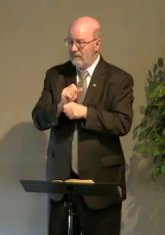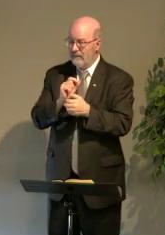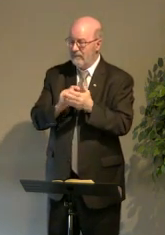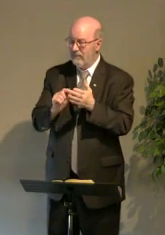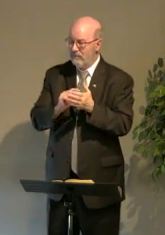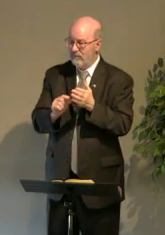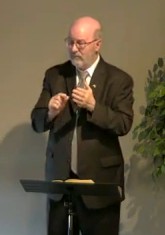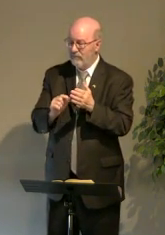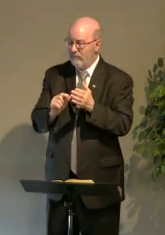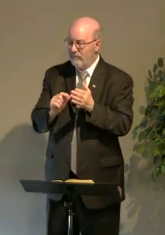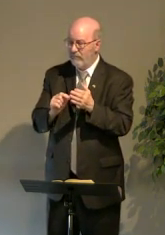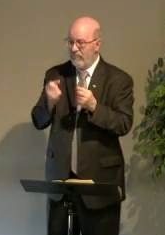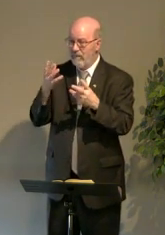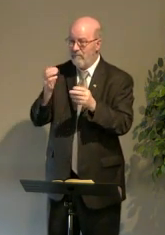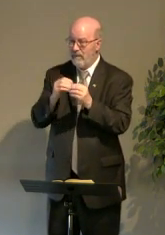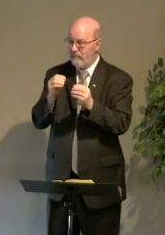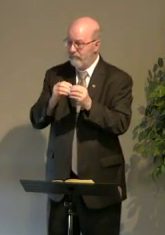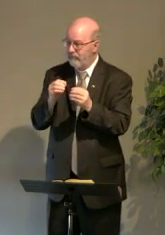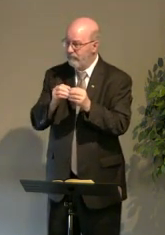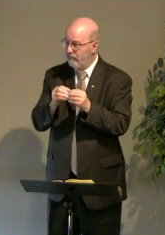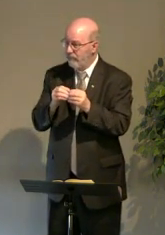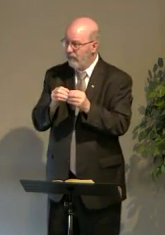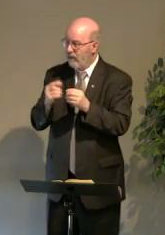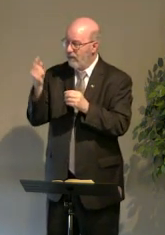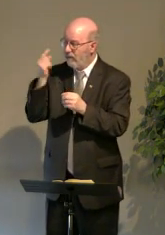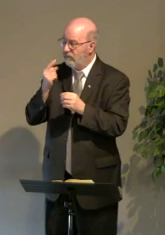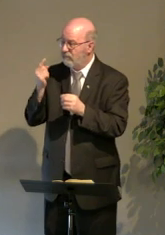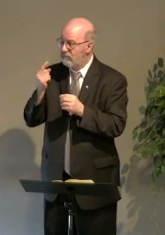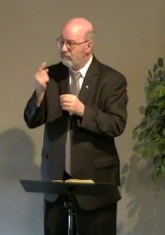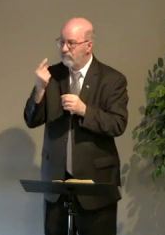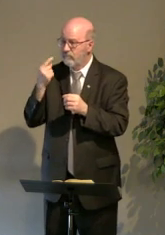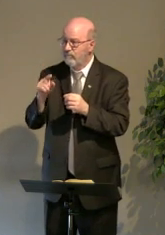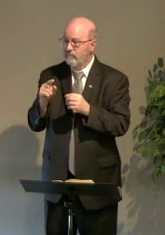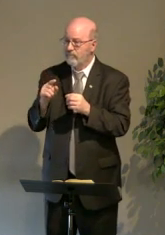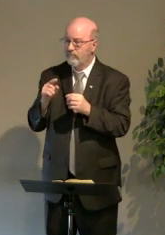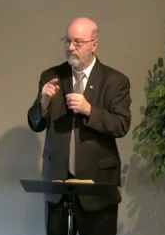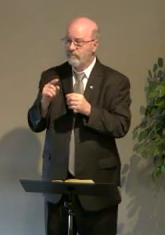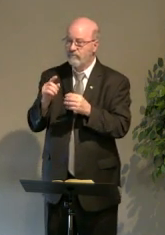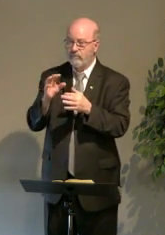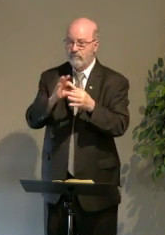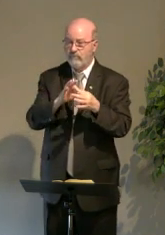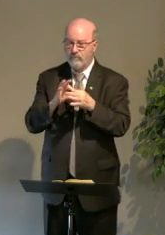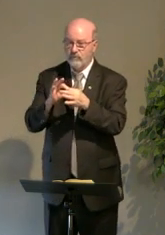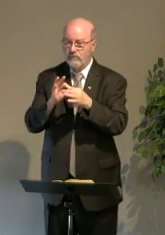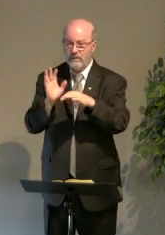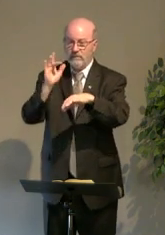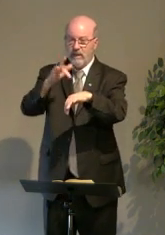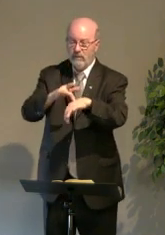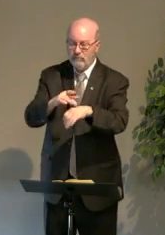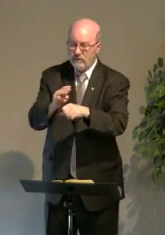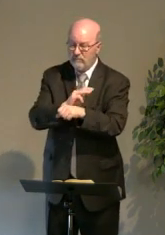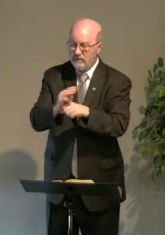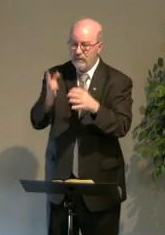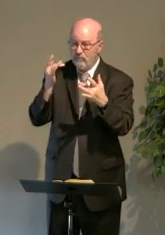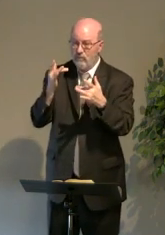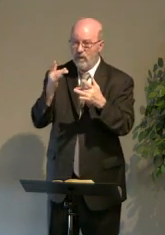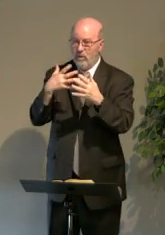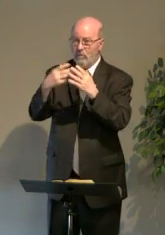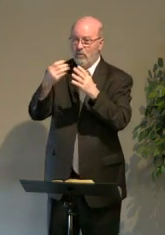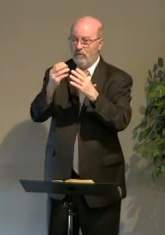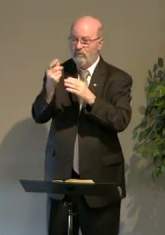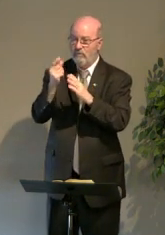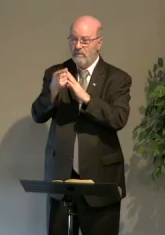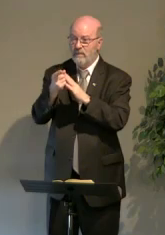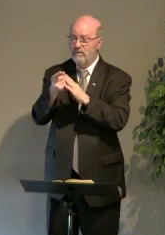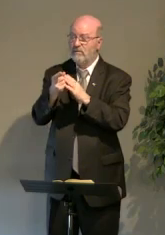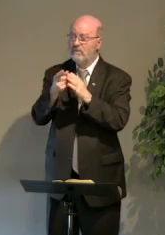verses and many more are the reasons for a community-based outreach ministry. It's why we're going to go in a few minutes,